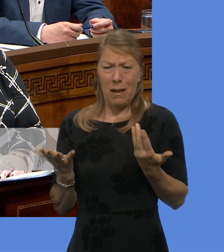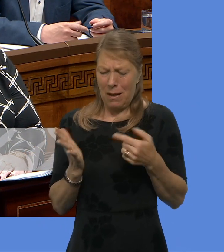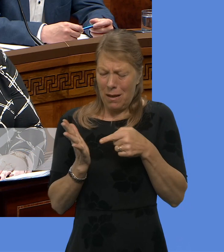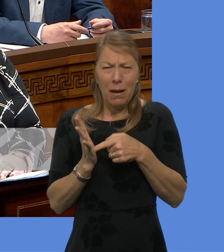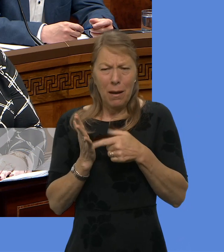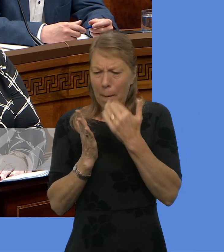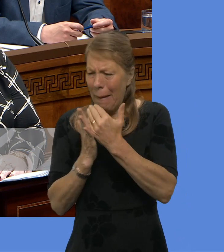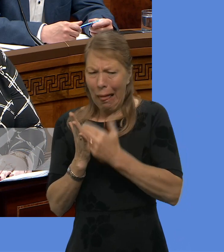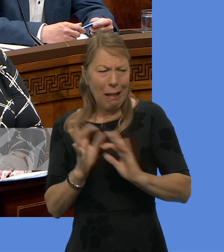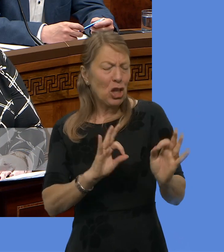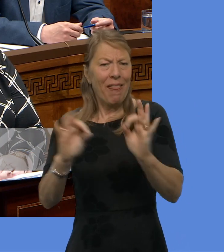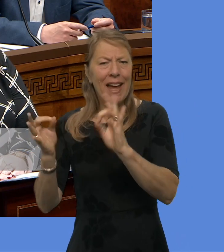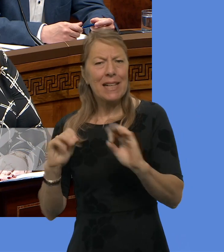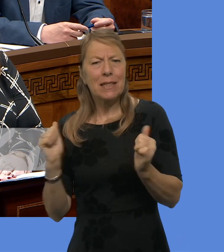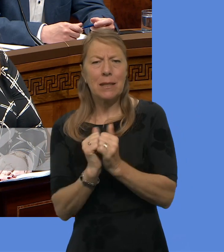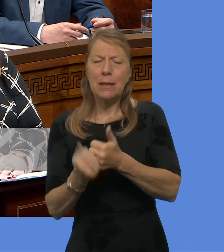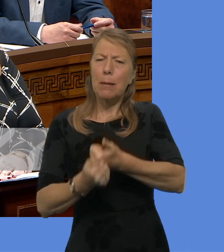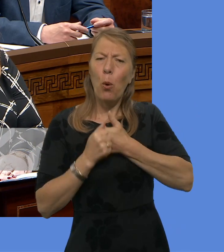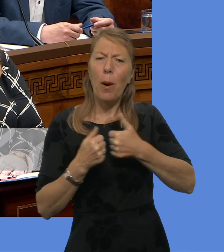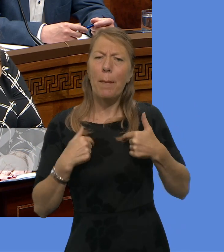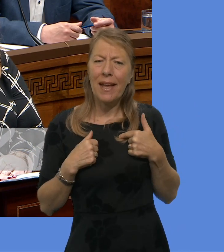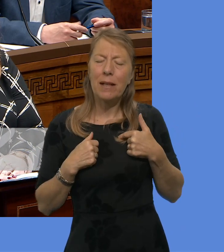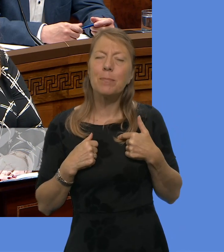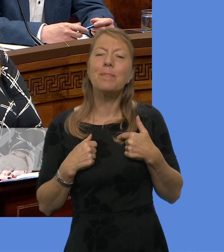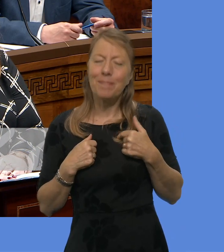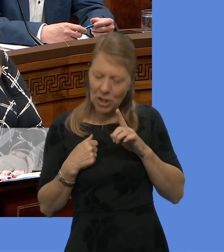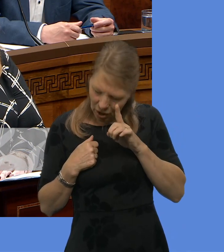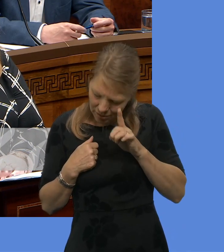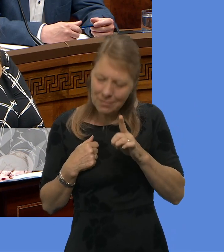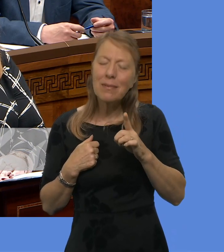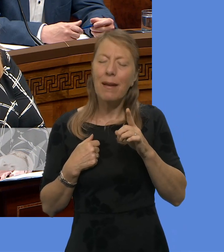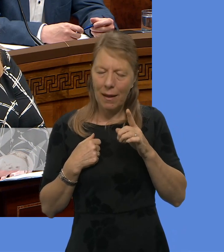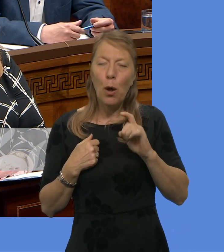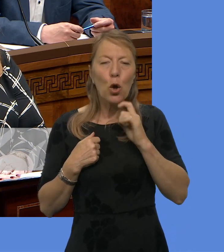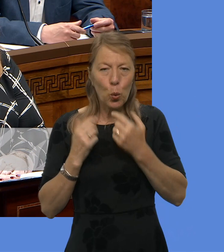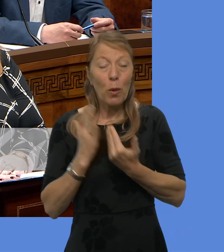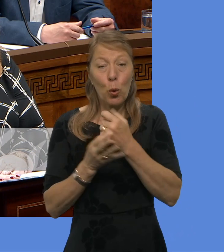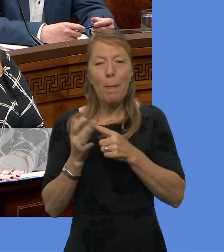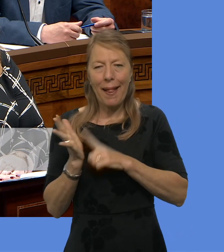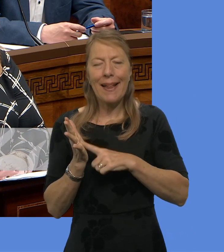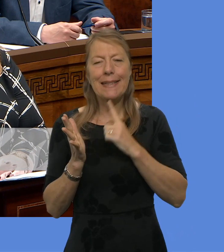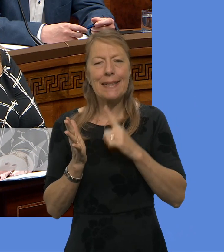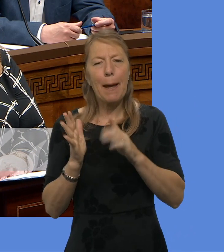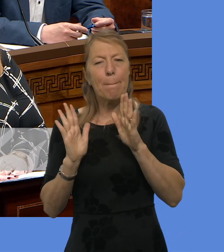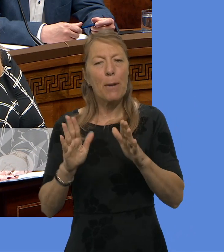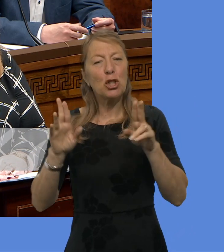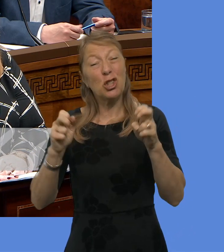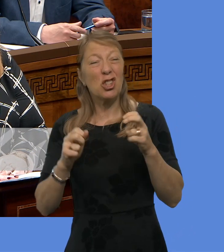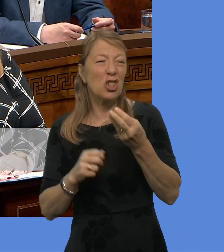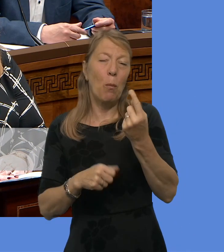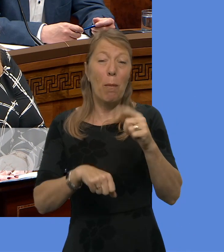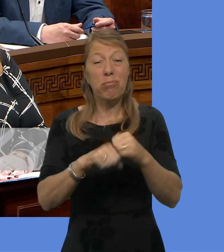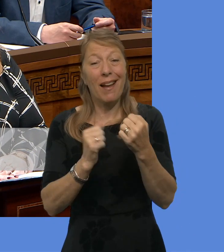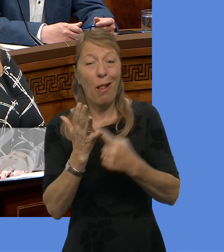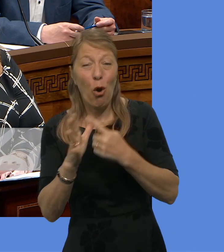court. But as I said earlier, it has to be a crime in order to be hate crime. And then we have to make out a separate motivation that there is indeed a hate